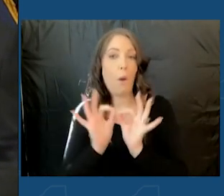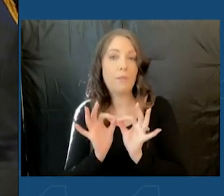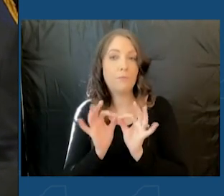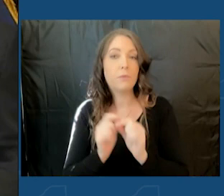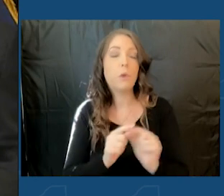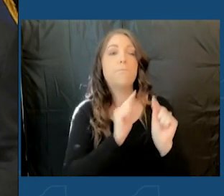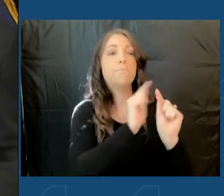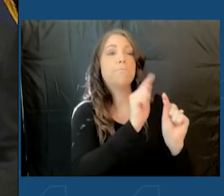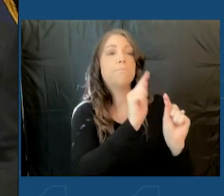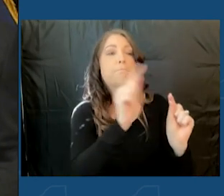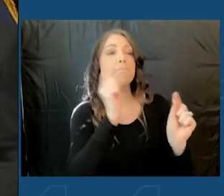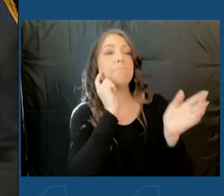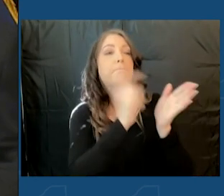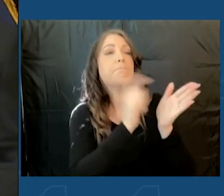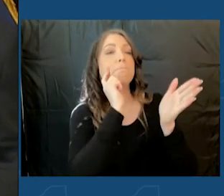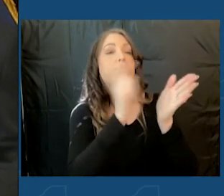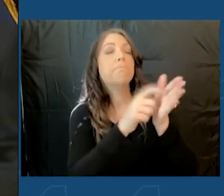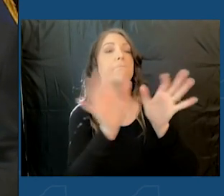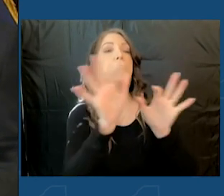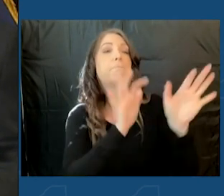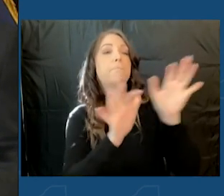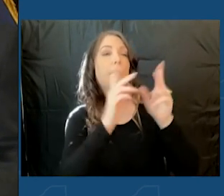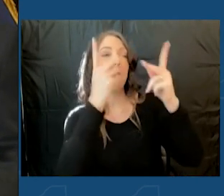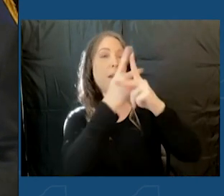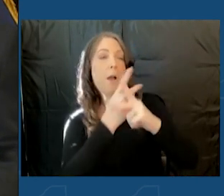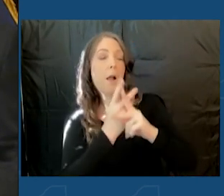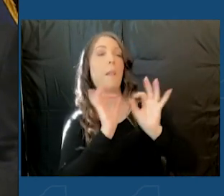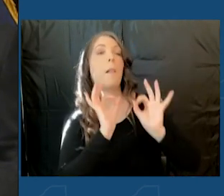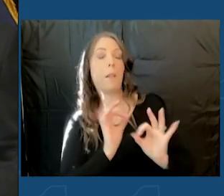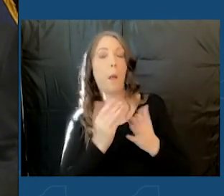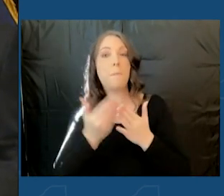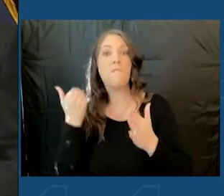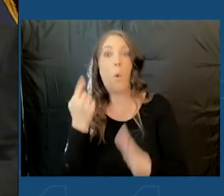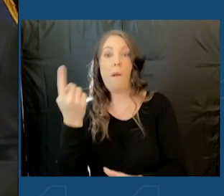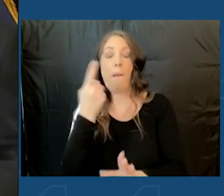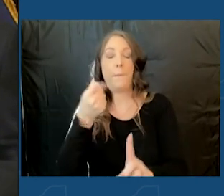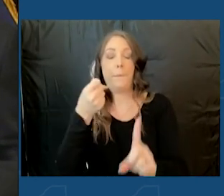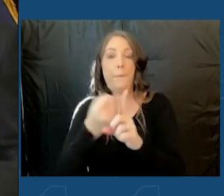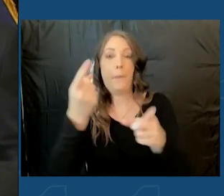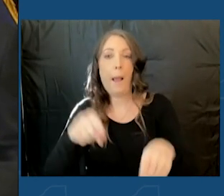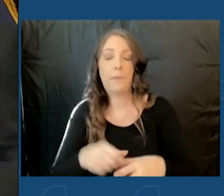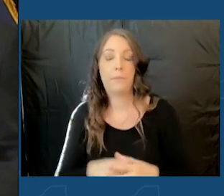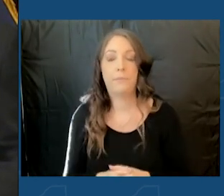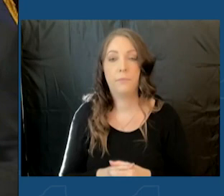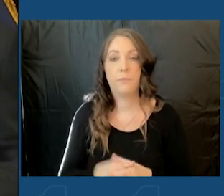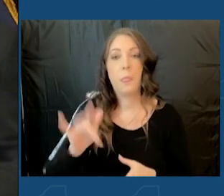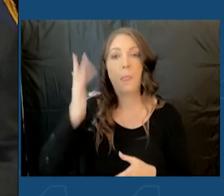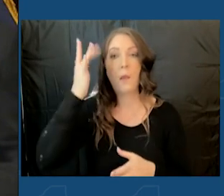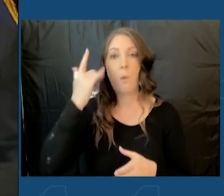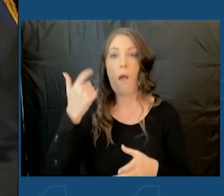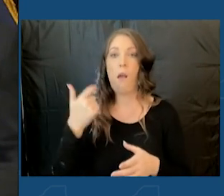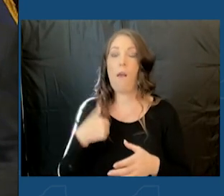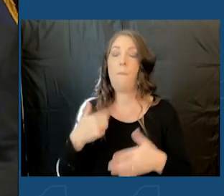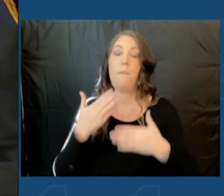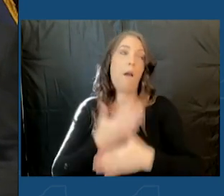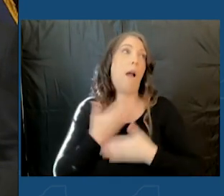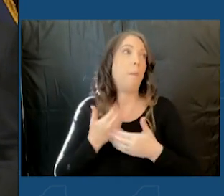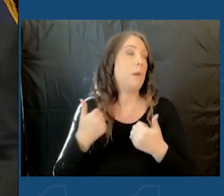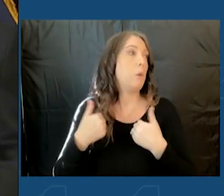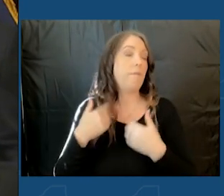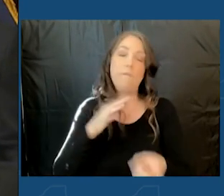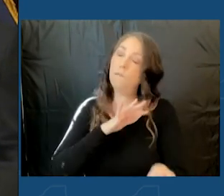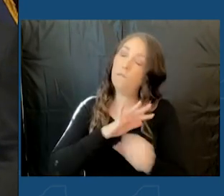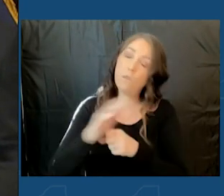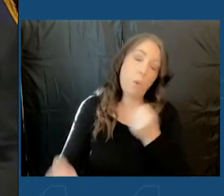before something tragic happens. And that's why I'm so pleased to have the full support of the federal government in our efforts. I spoke to